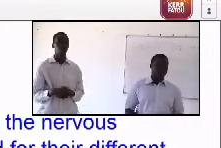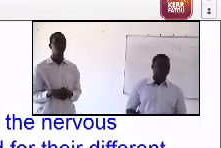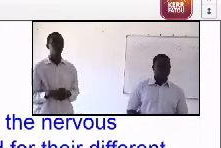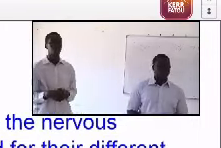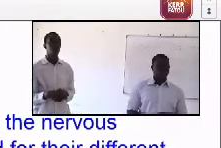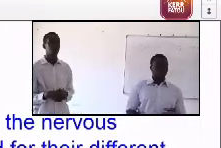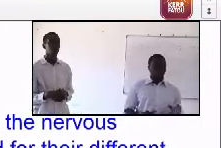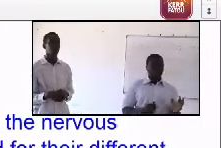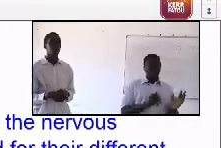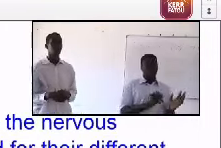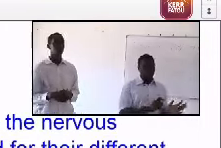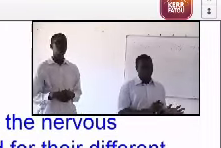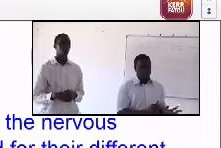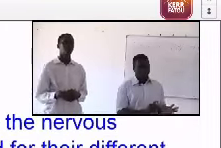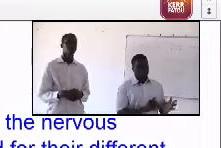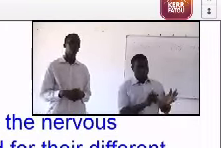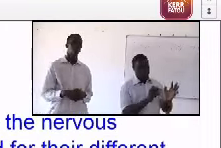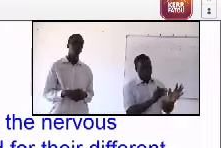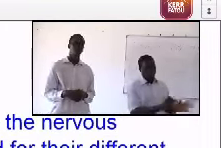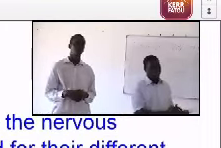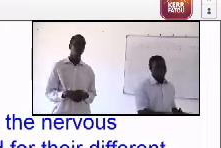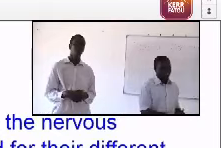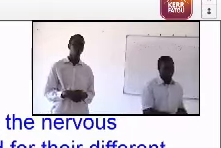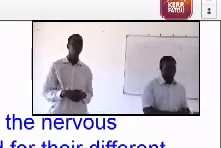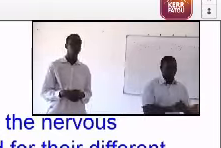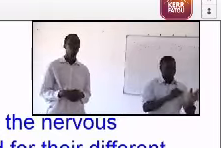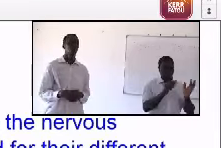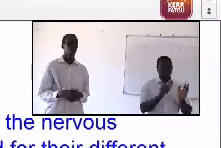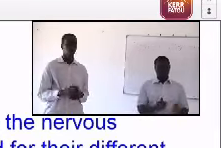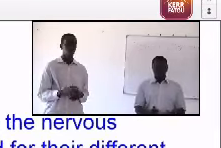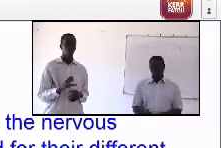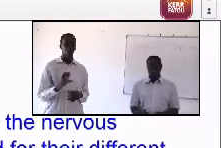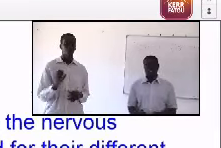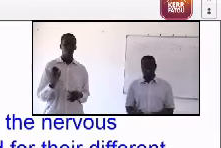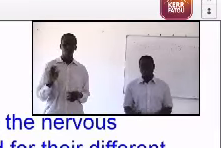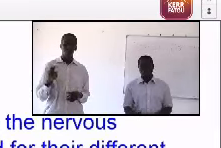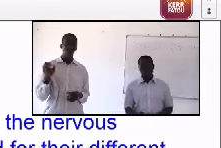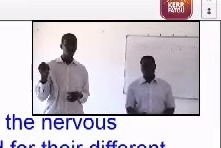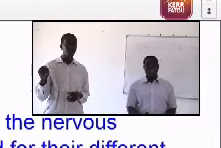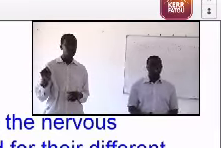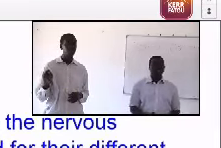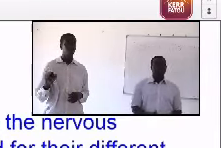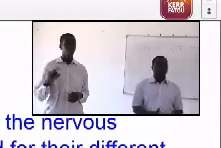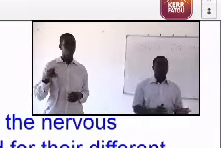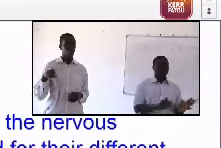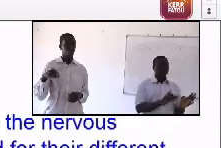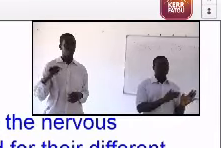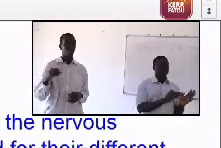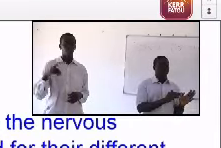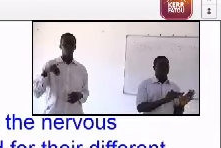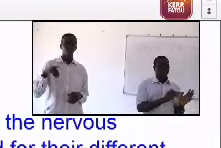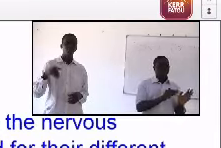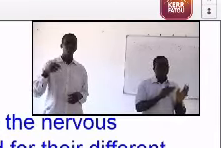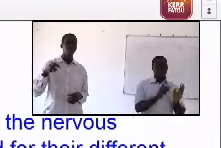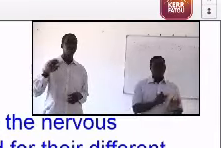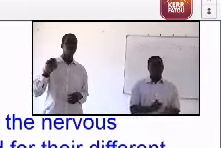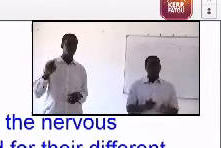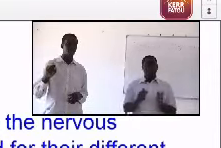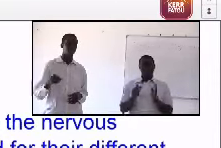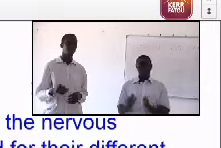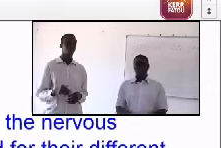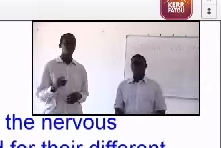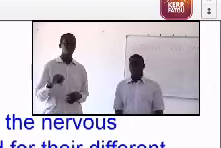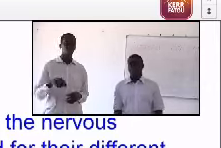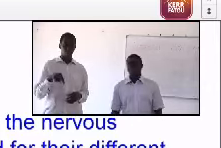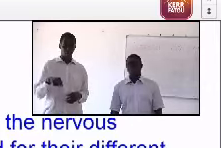it stimulates the secretions of what, of ejaculation. So now we look at the central nervous system, the parasympathetic